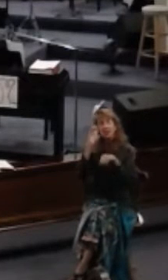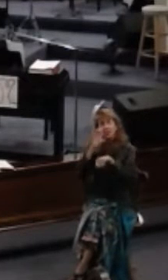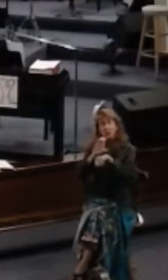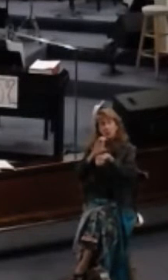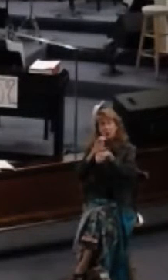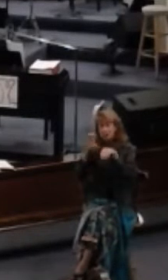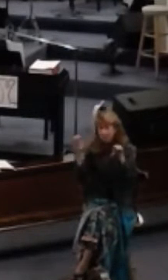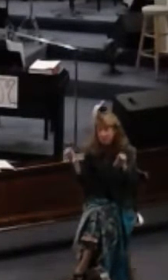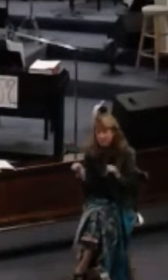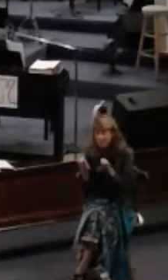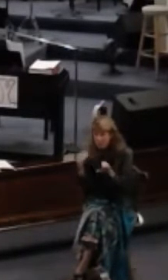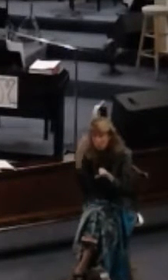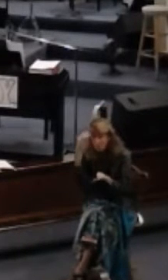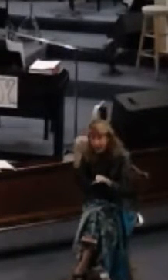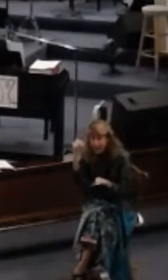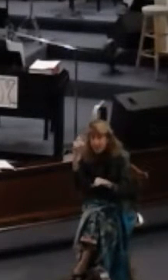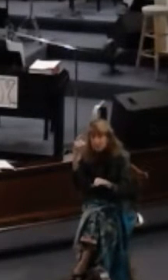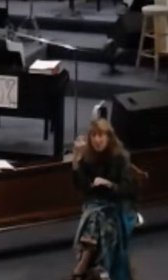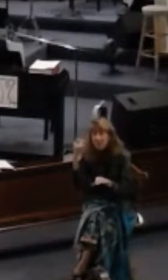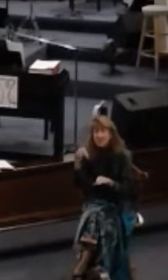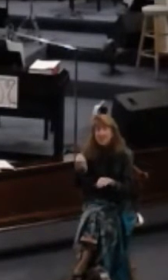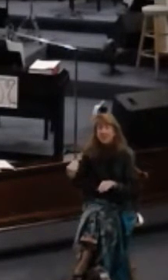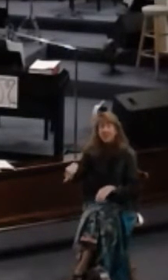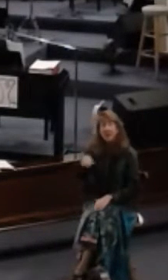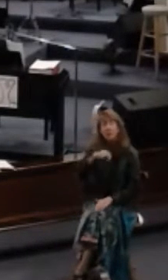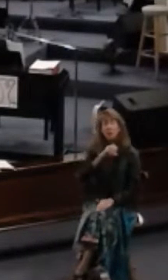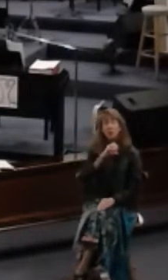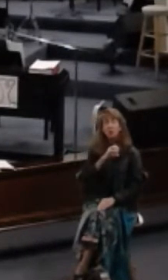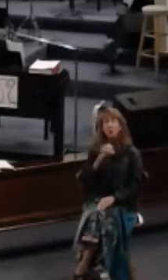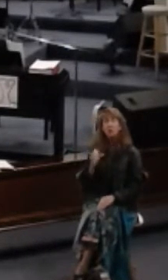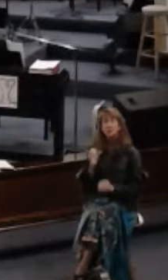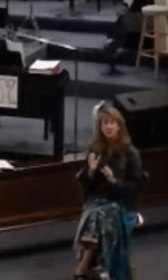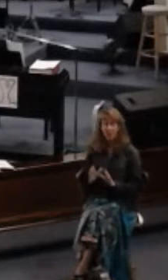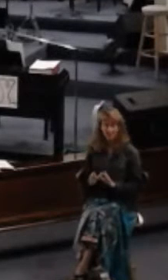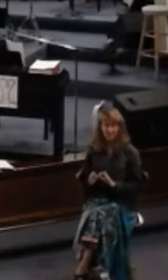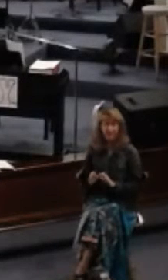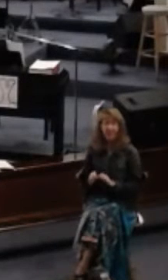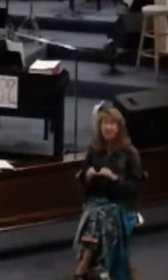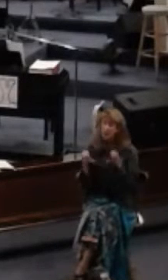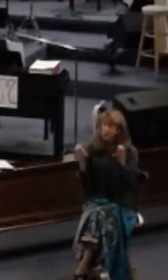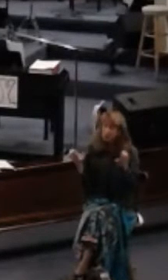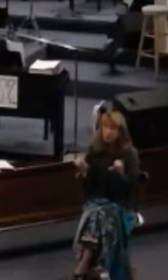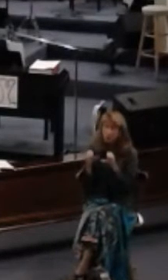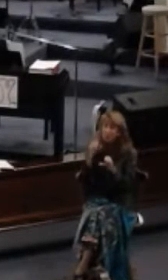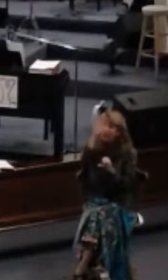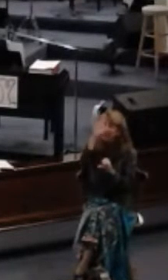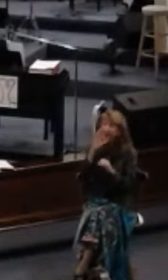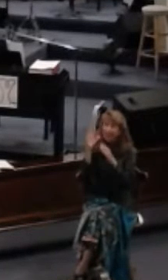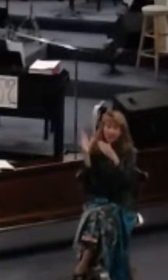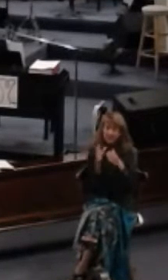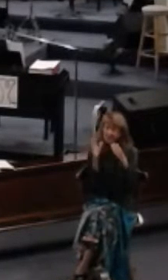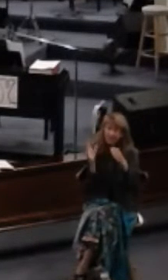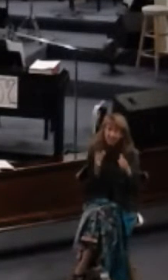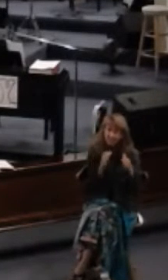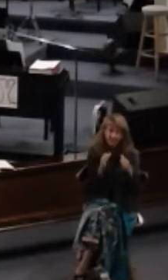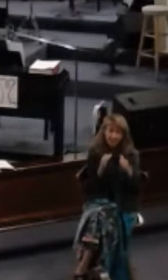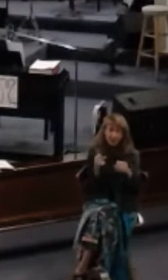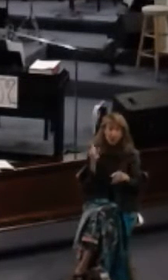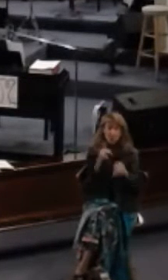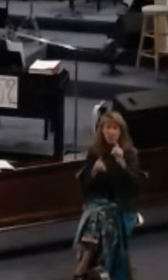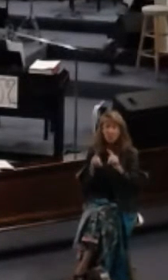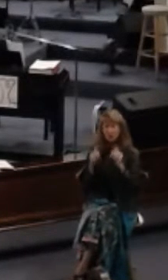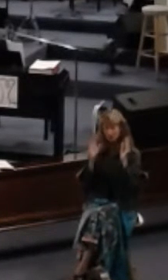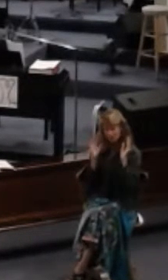what Christians were supposed to do. And people outside the church paid